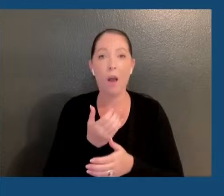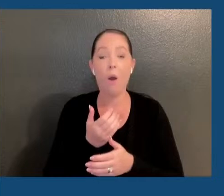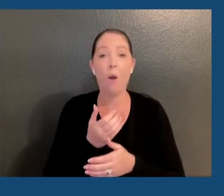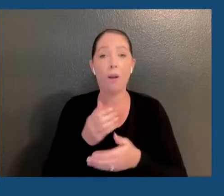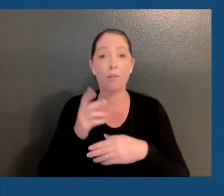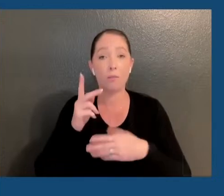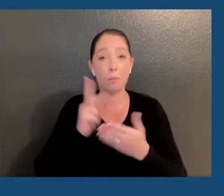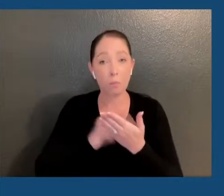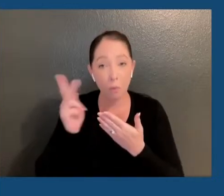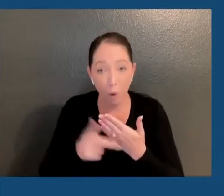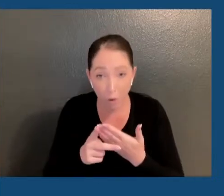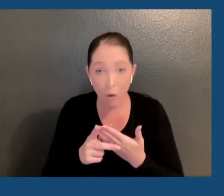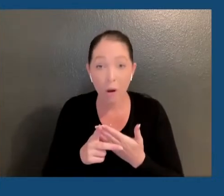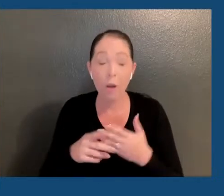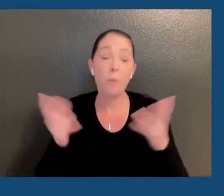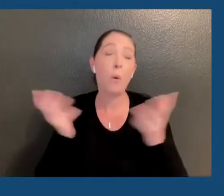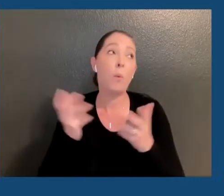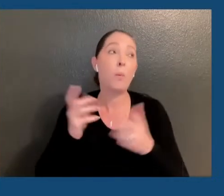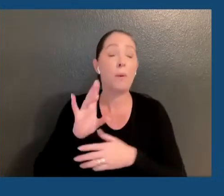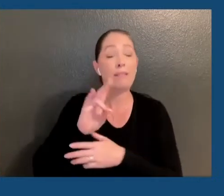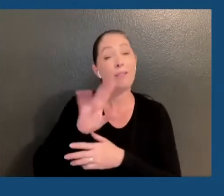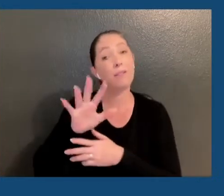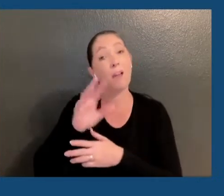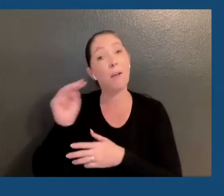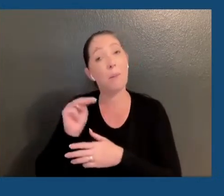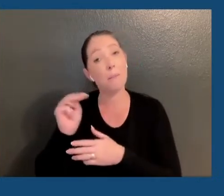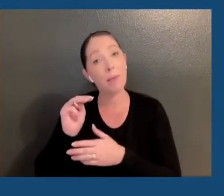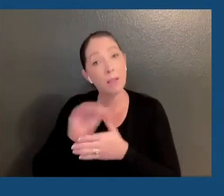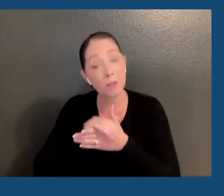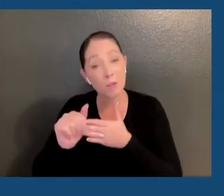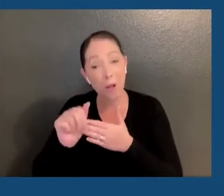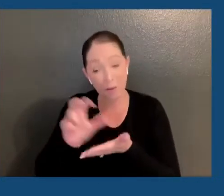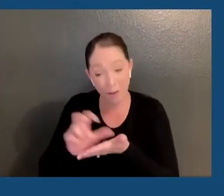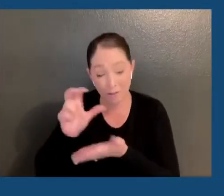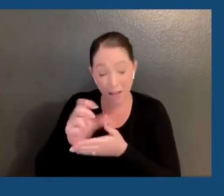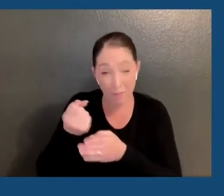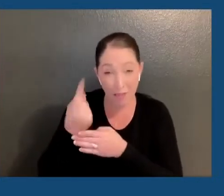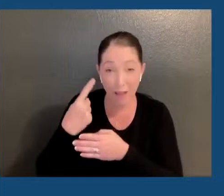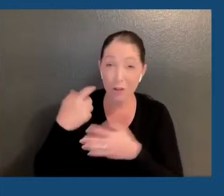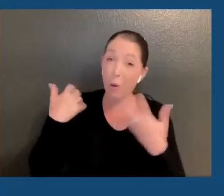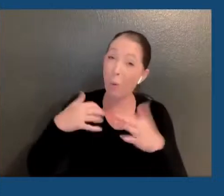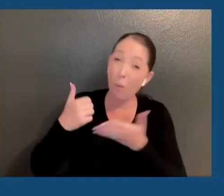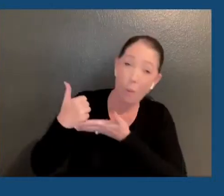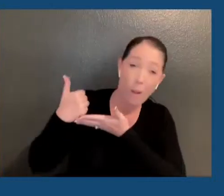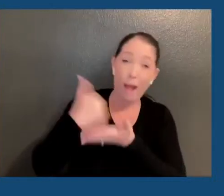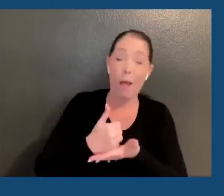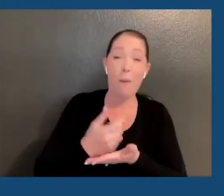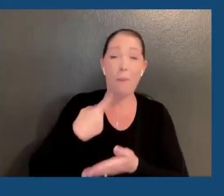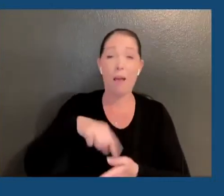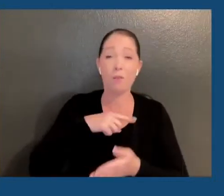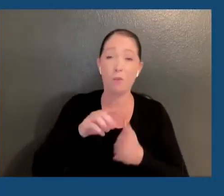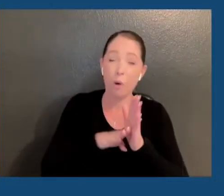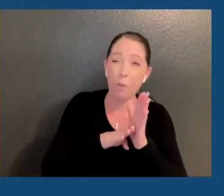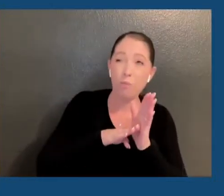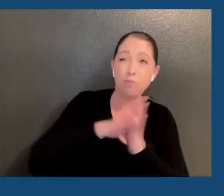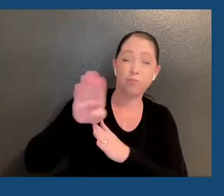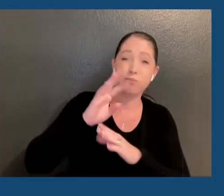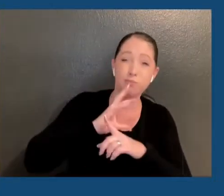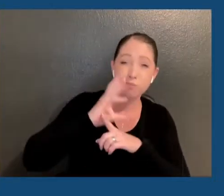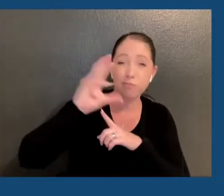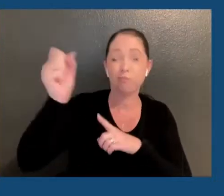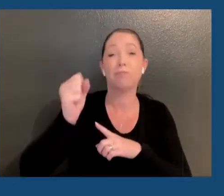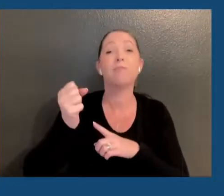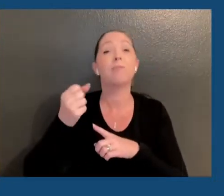York's $75 million investment last year that will solidify our position on the world stage and ensure any student can